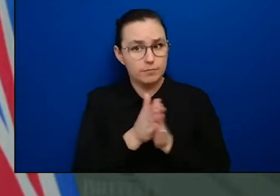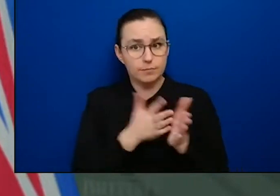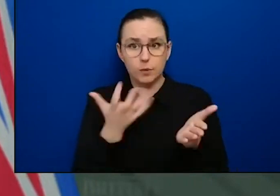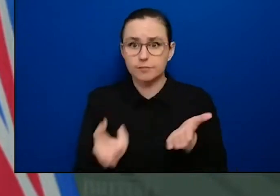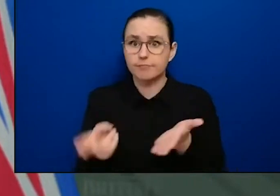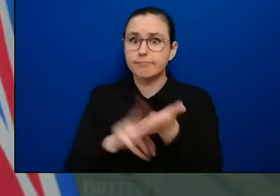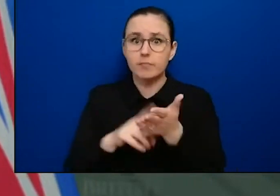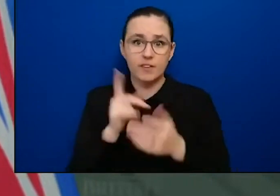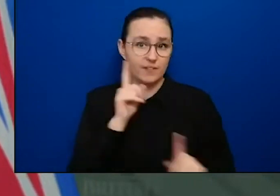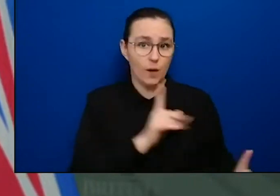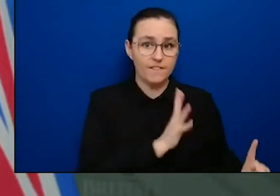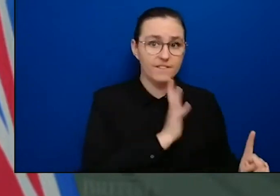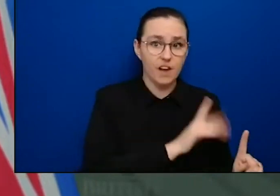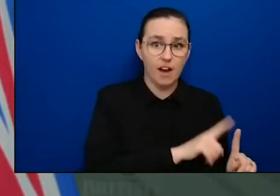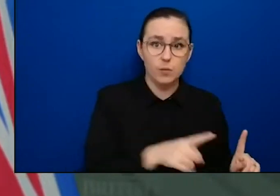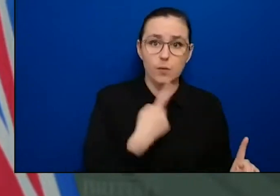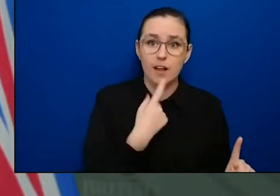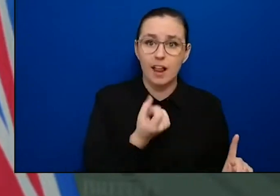11.